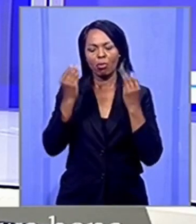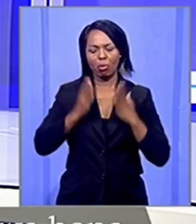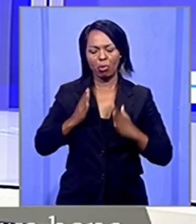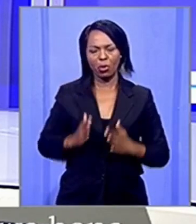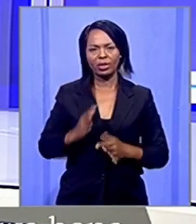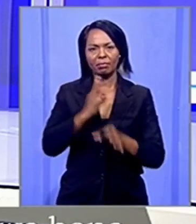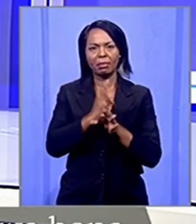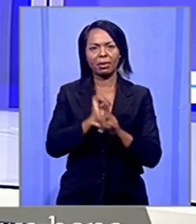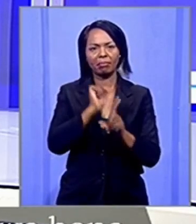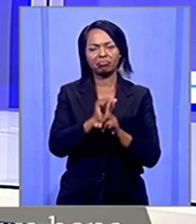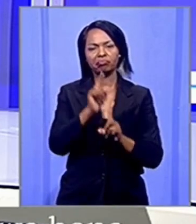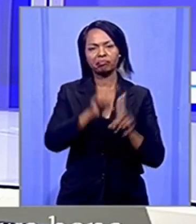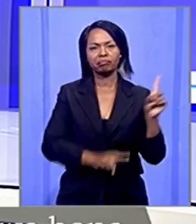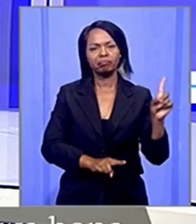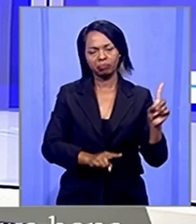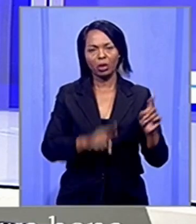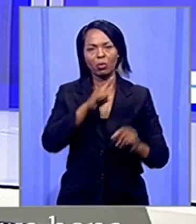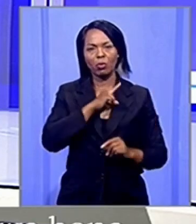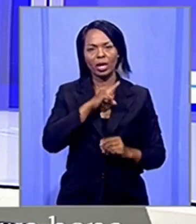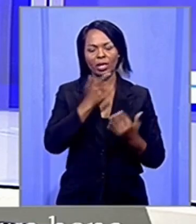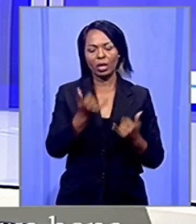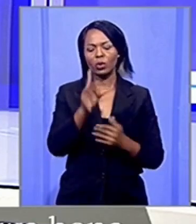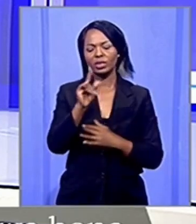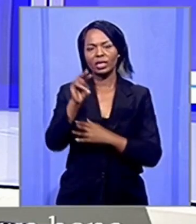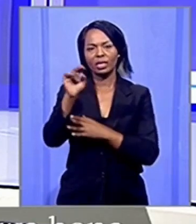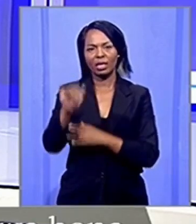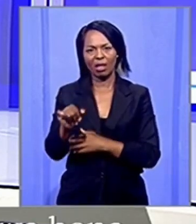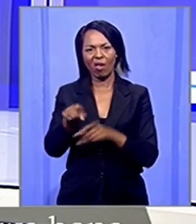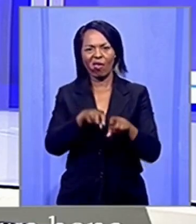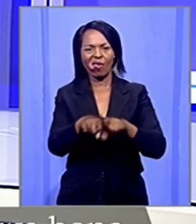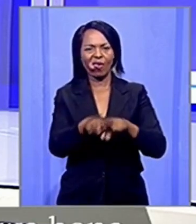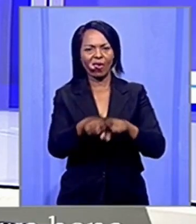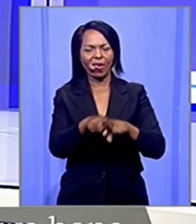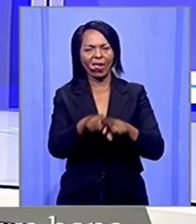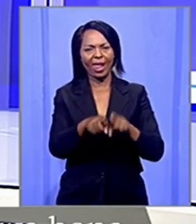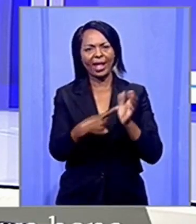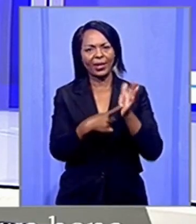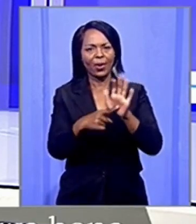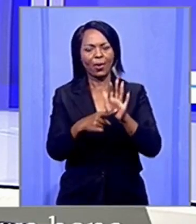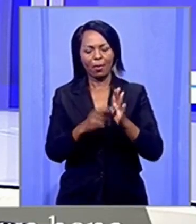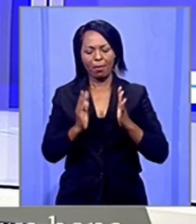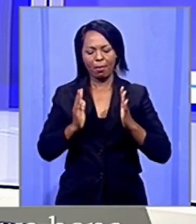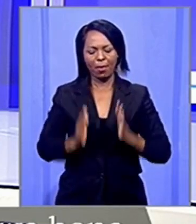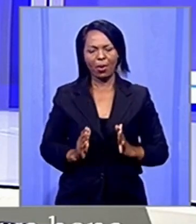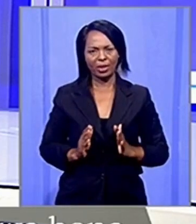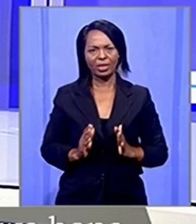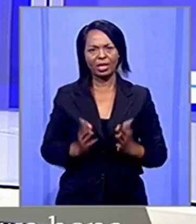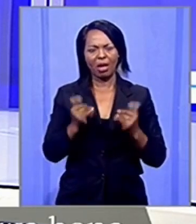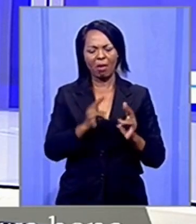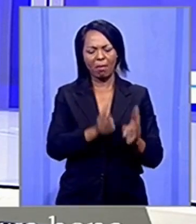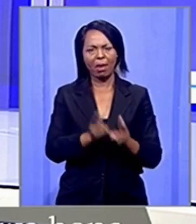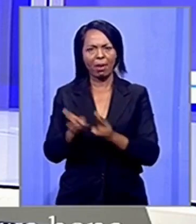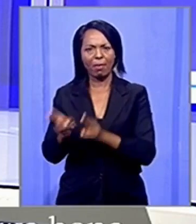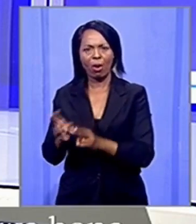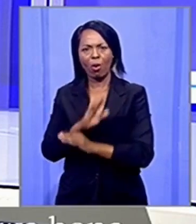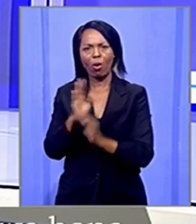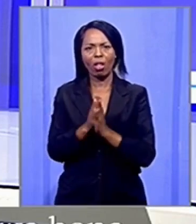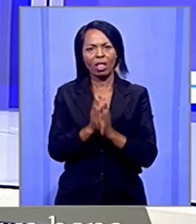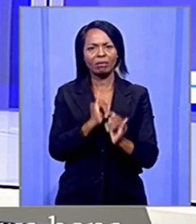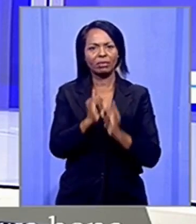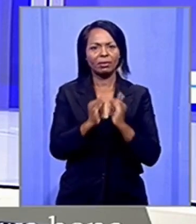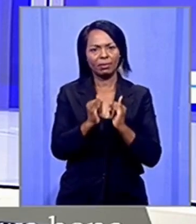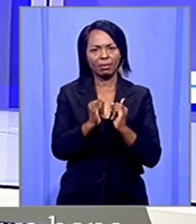a foloditse. Se ke moraga gore diteko tsa DNA di bontshe fa ditopo di le 11 tse di polotsweng ke lefapha